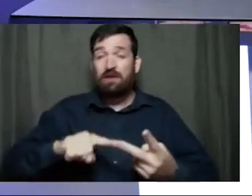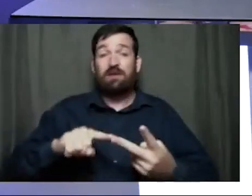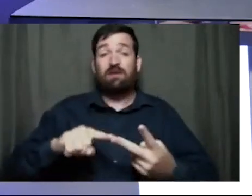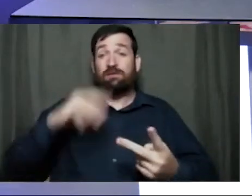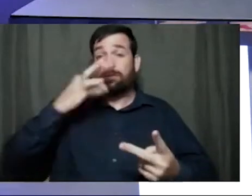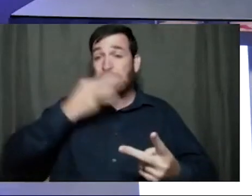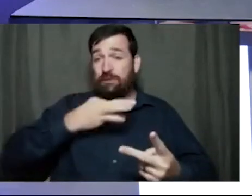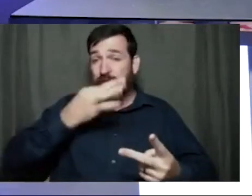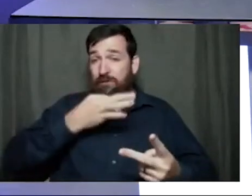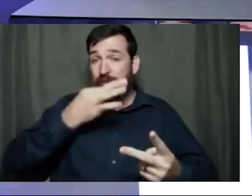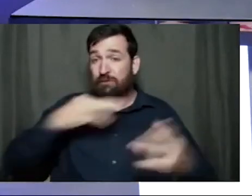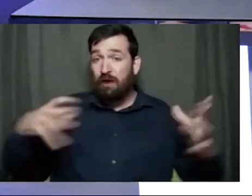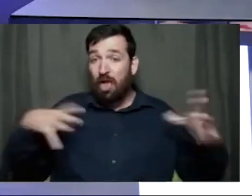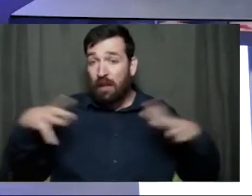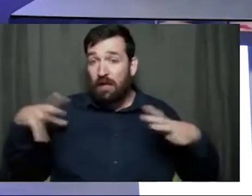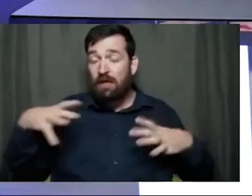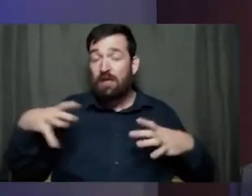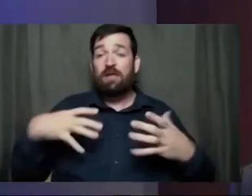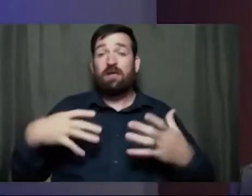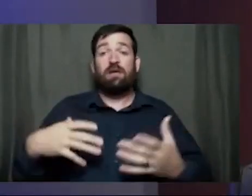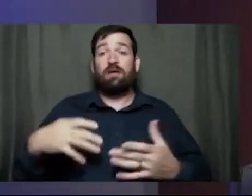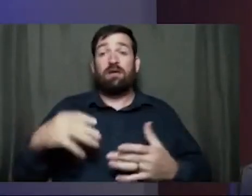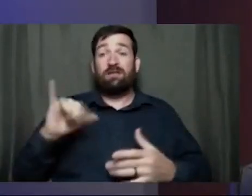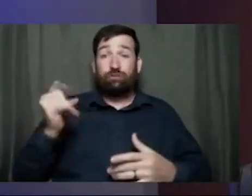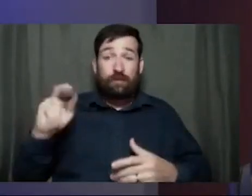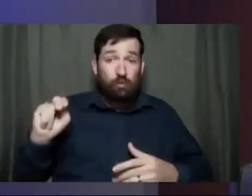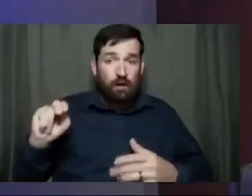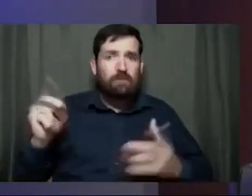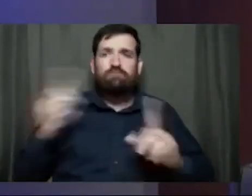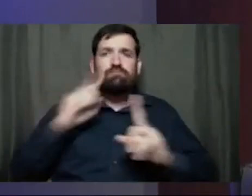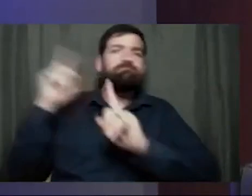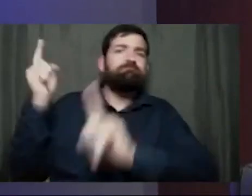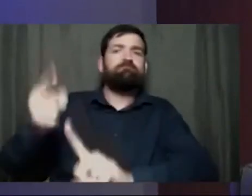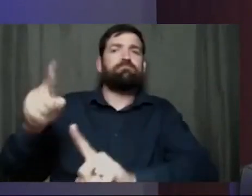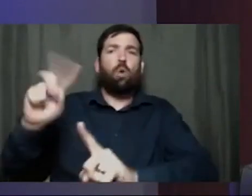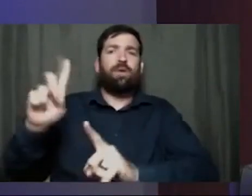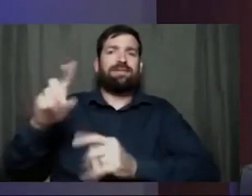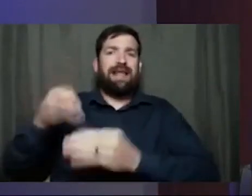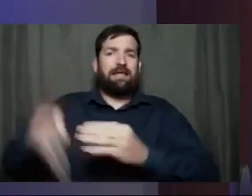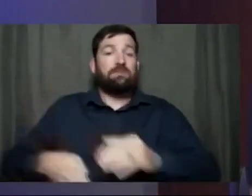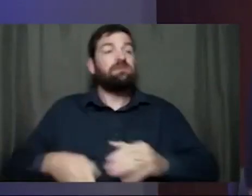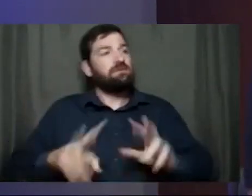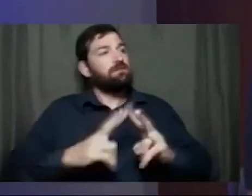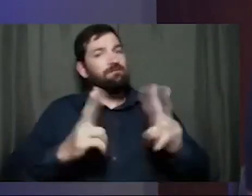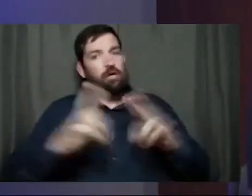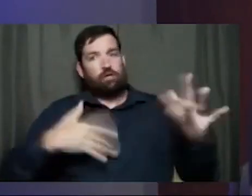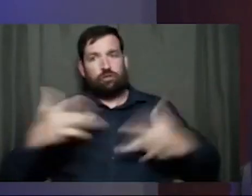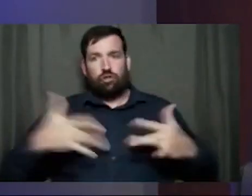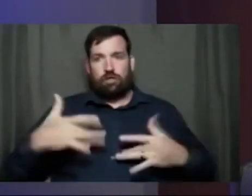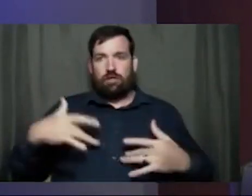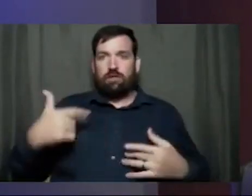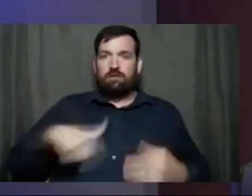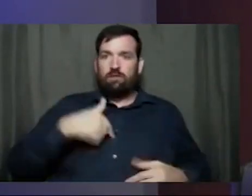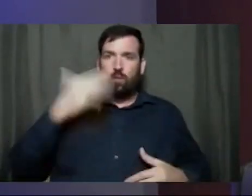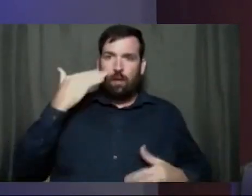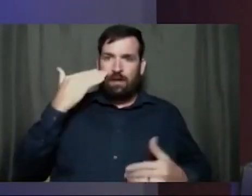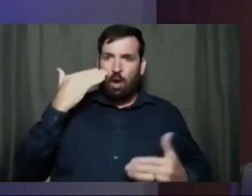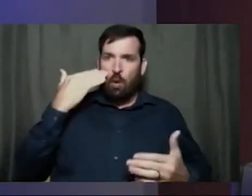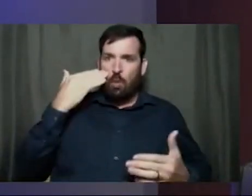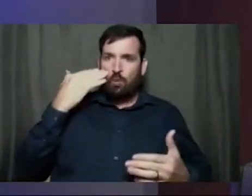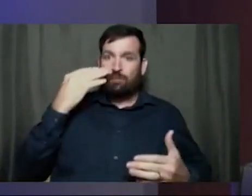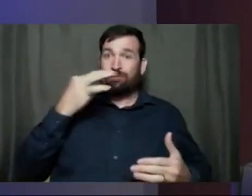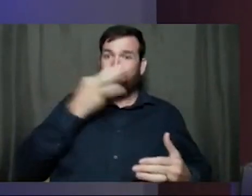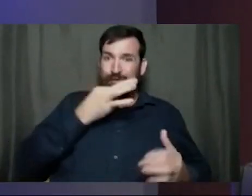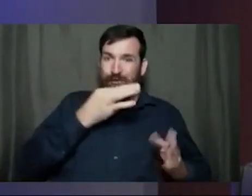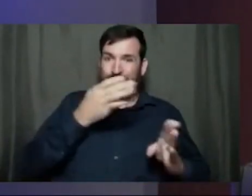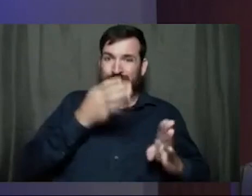the year. Where do you see this heading? Yeah, it's really concerning when we know that what the sequence is coming up, right? We just went through